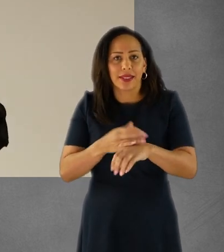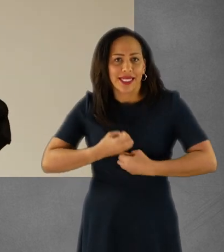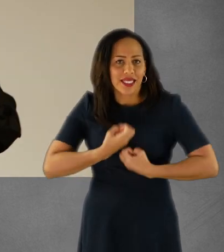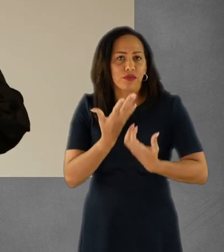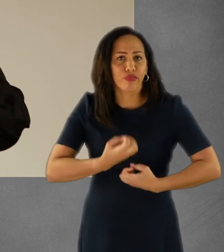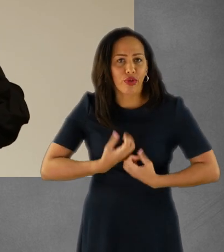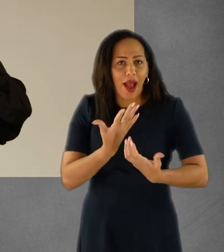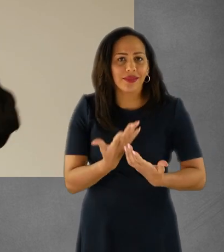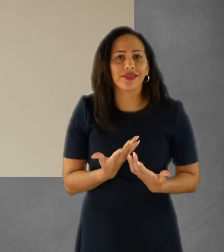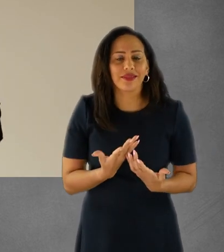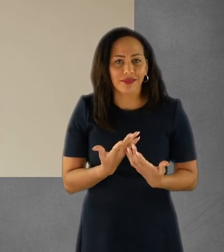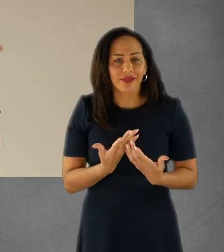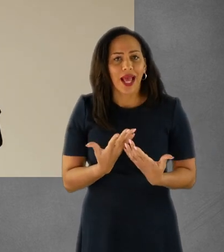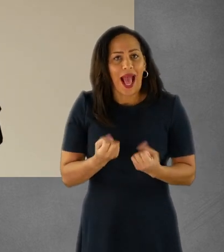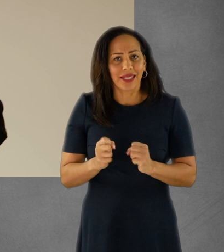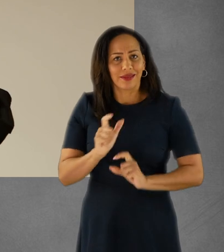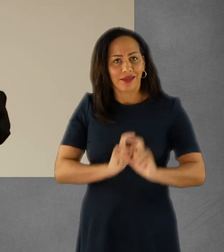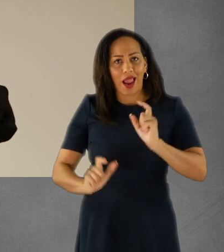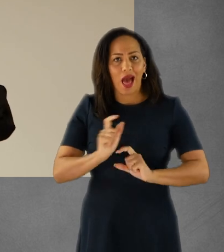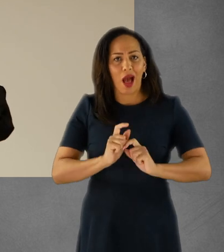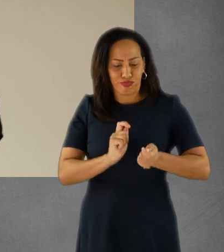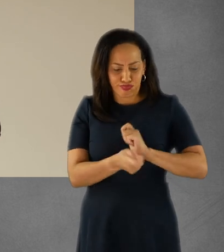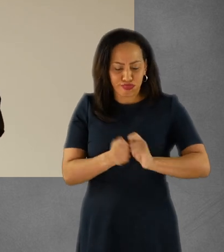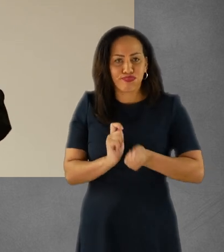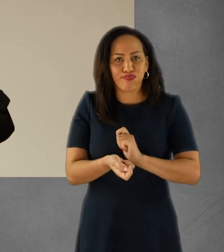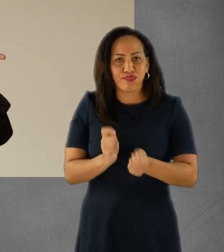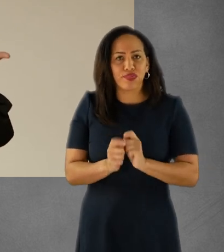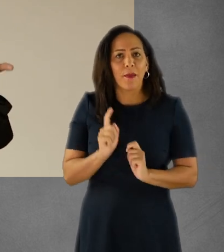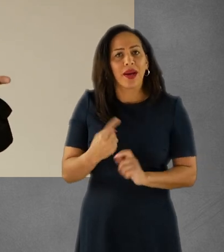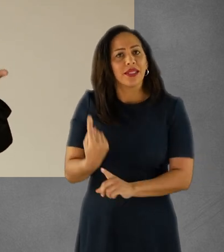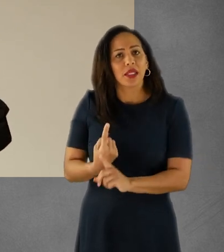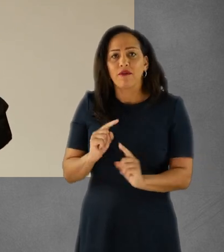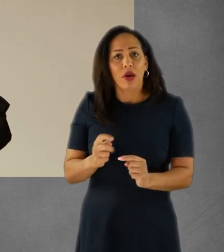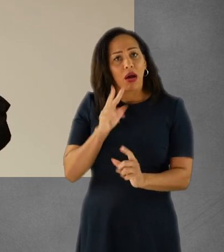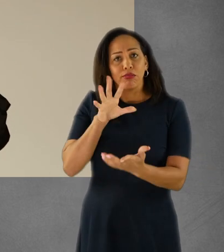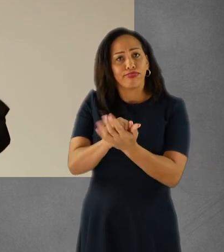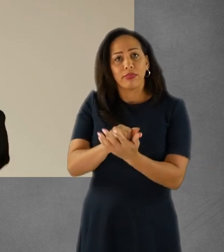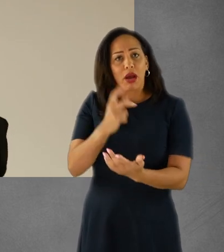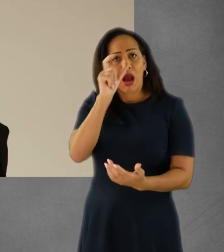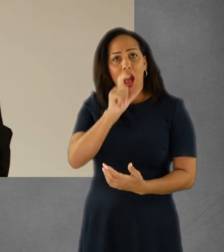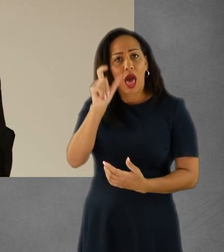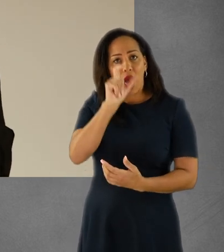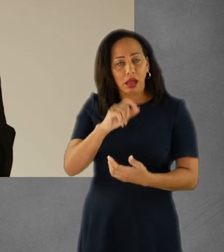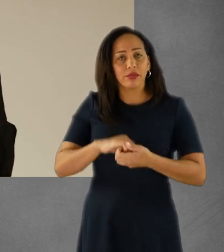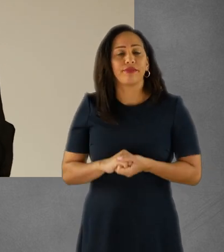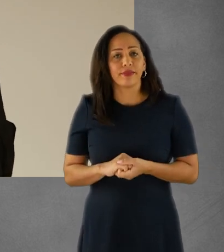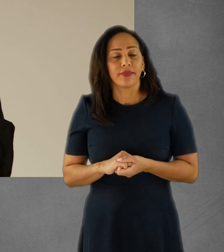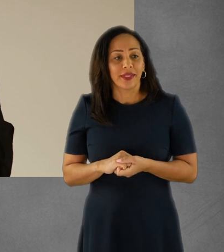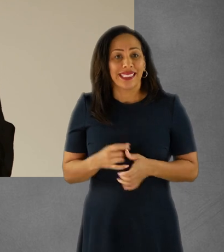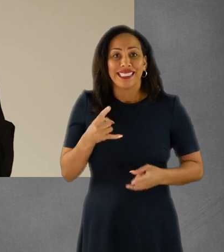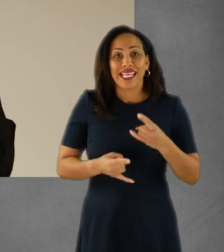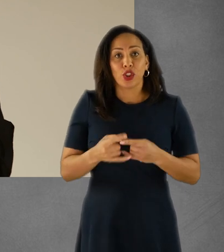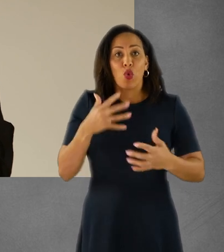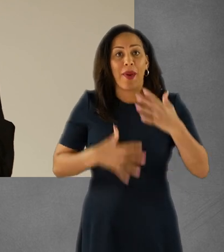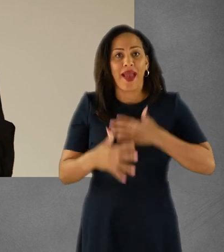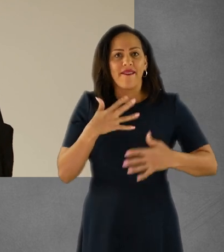skin. It works a lot with color, although it is colorblind. It has very extreme and very